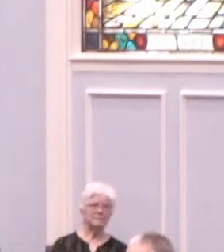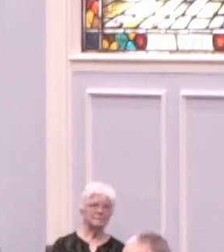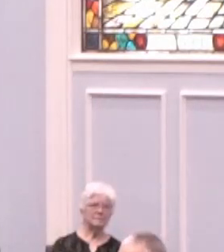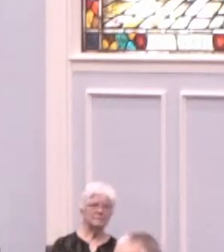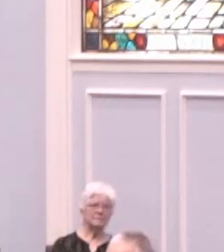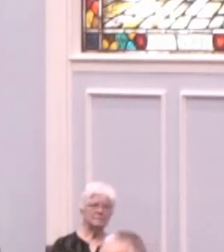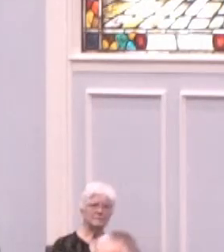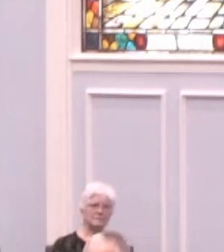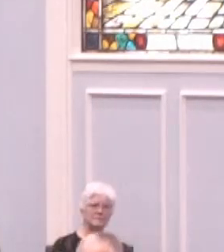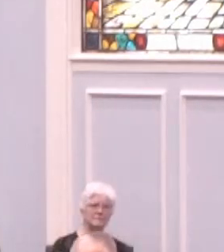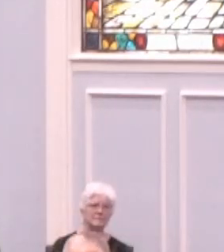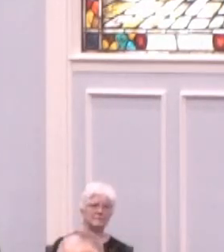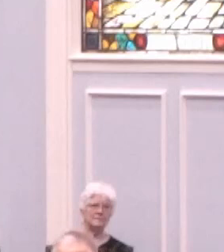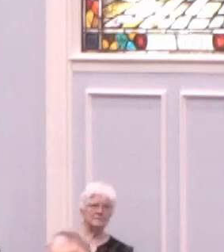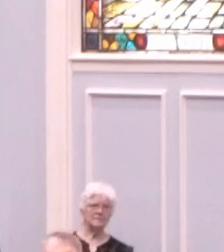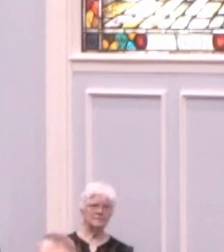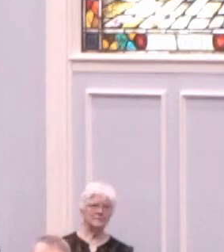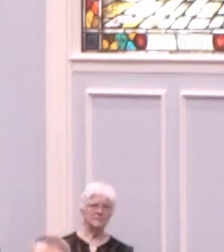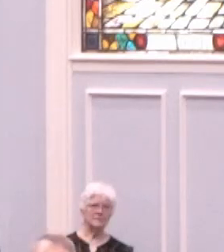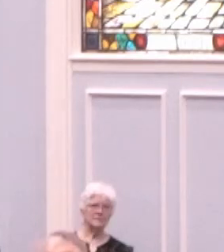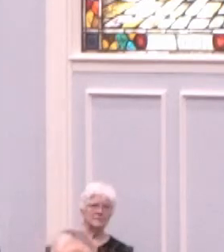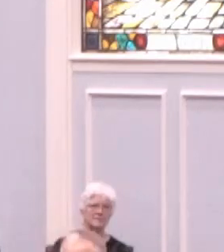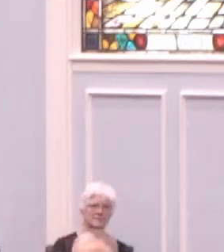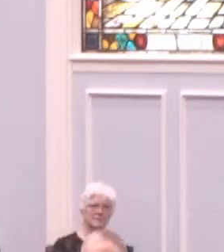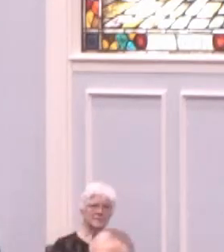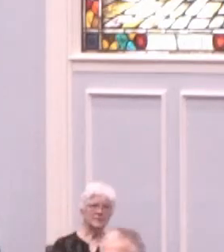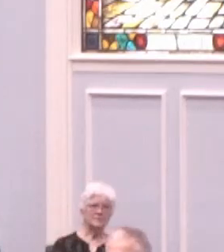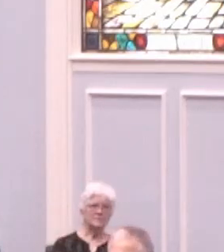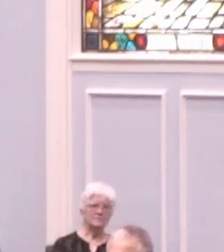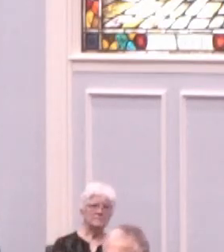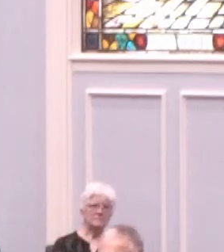was paid. I'll sing